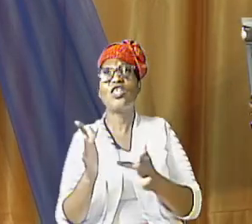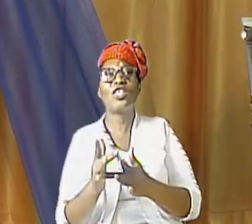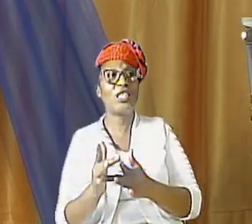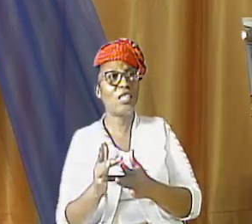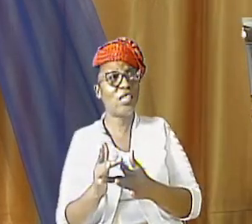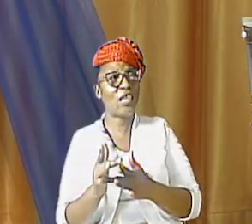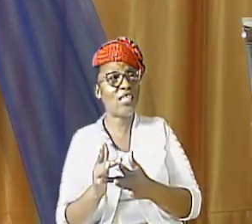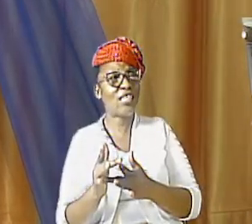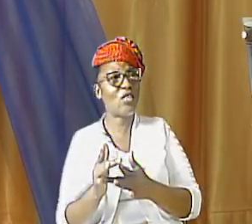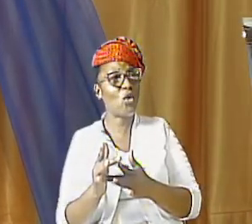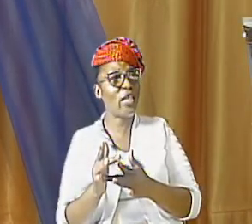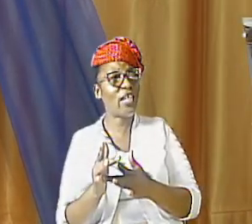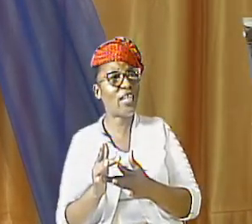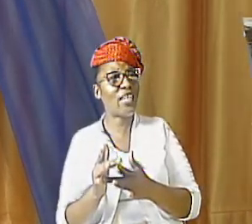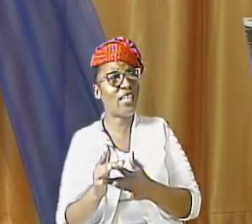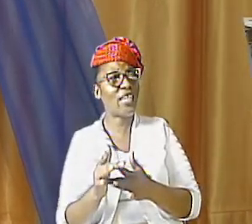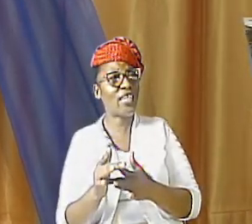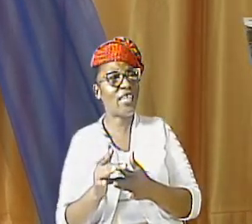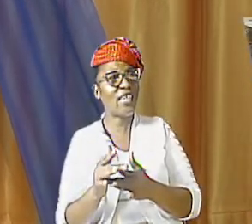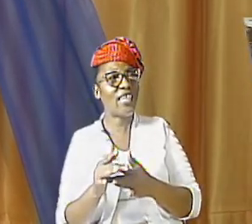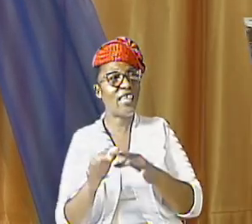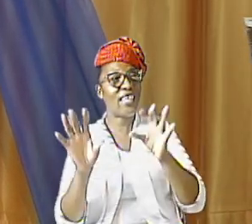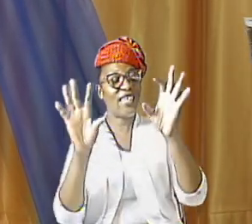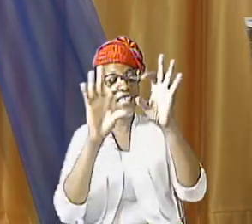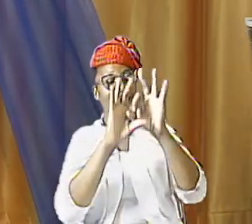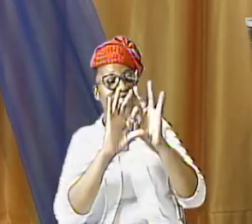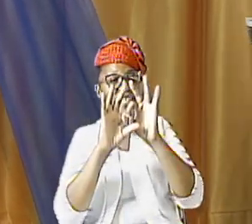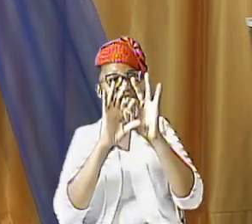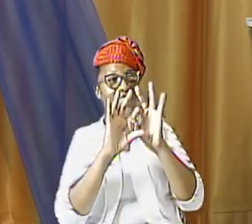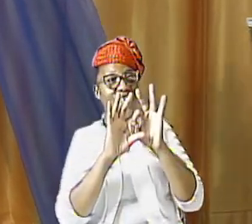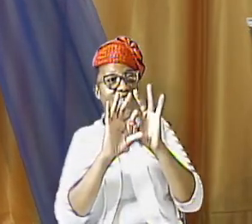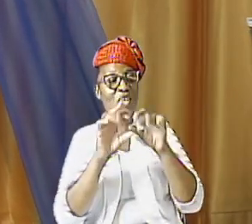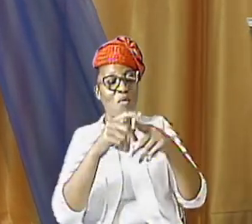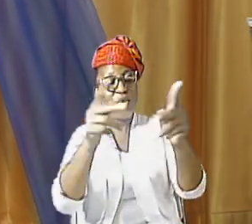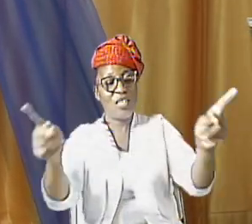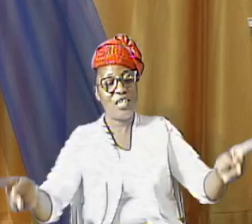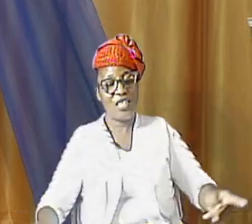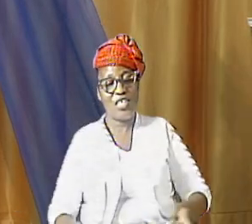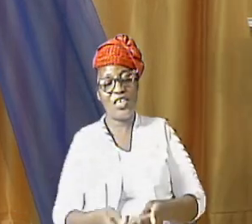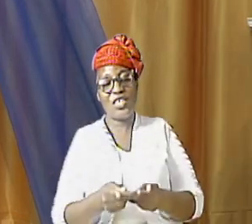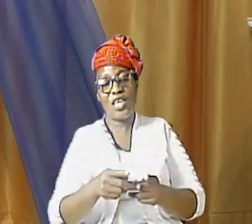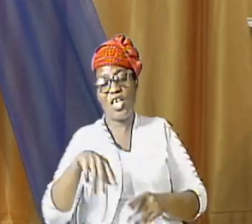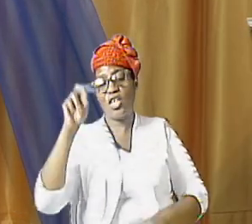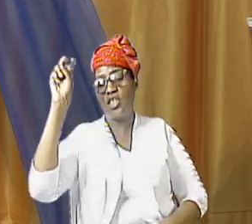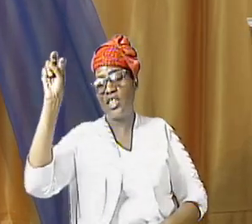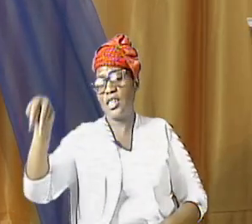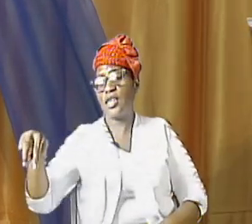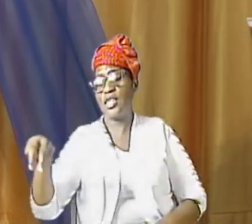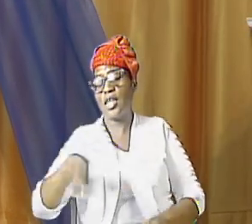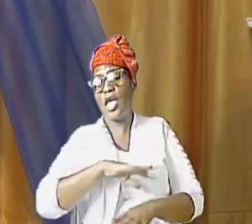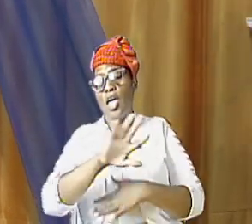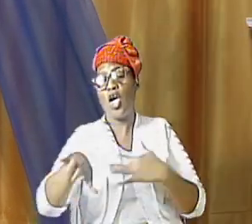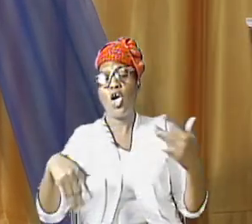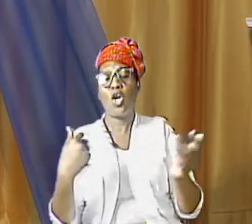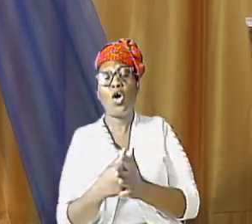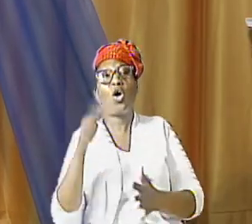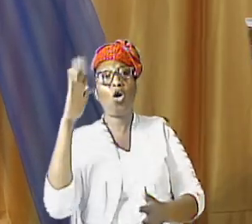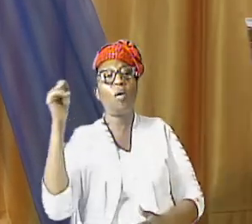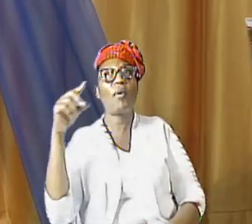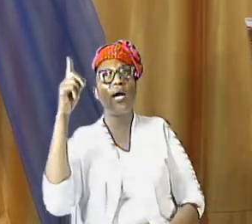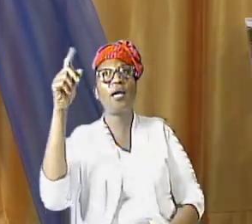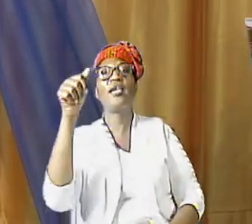in a unique position. He stands by himself. God all by himself.